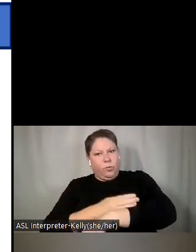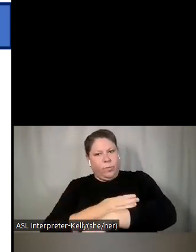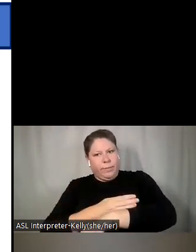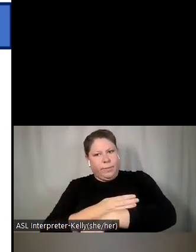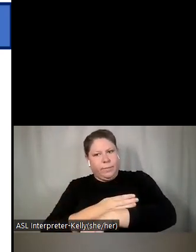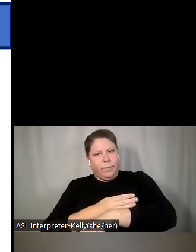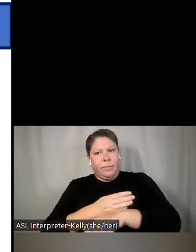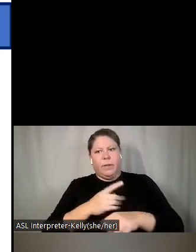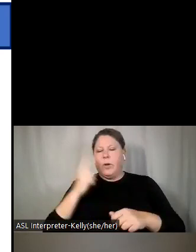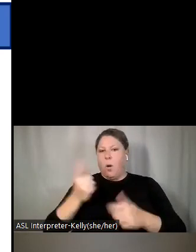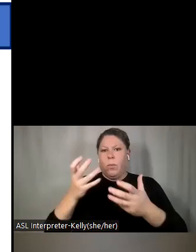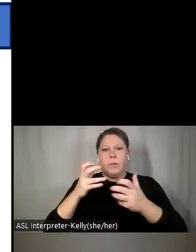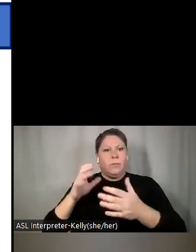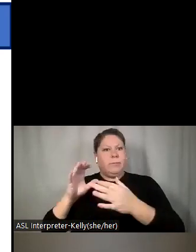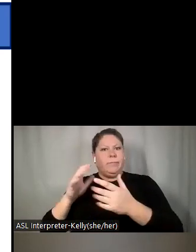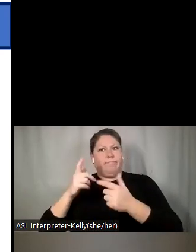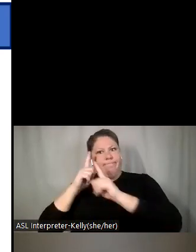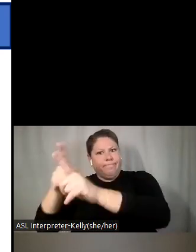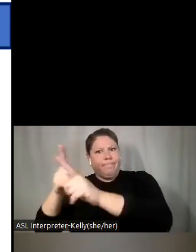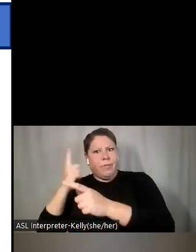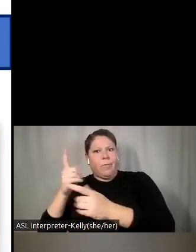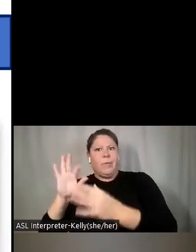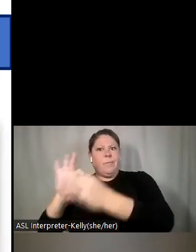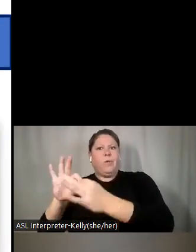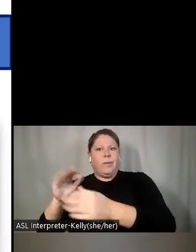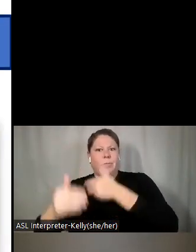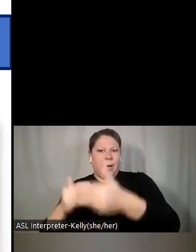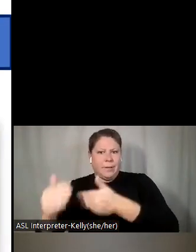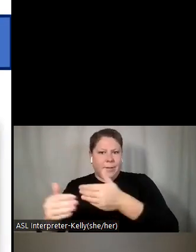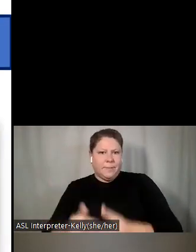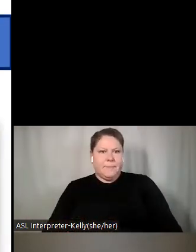perfection for our processes. Next slide.